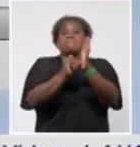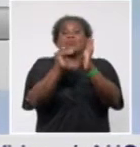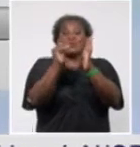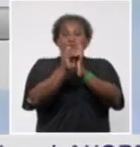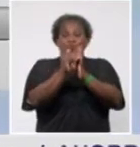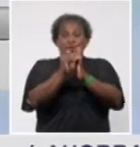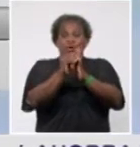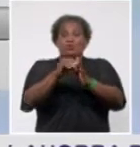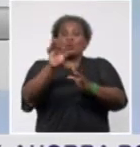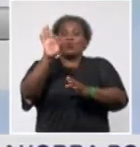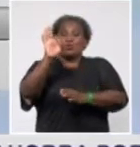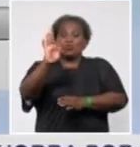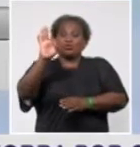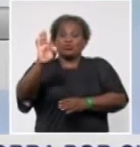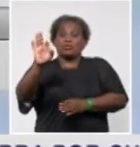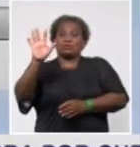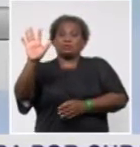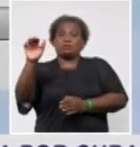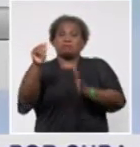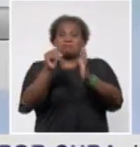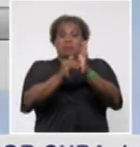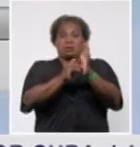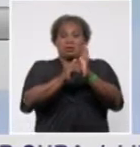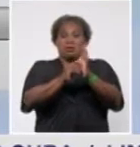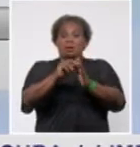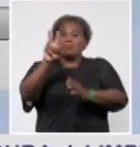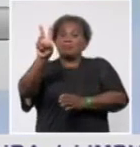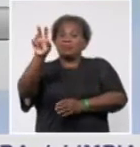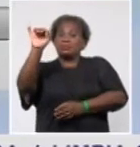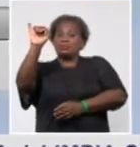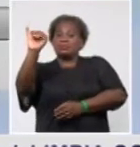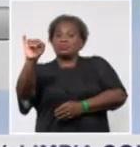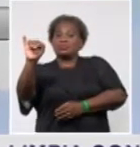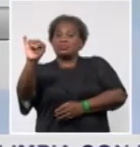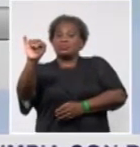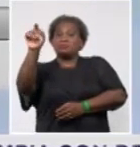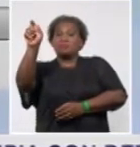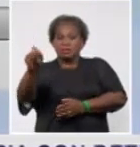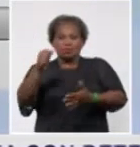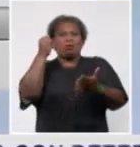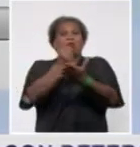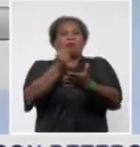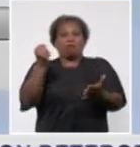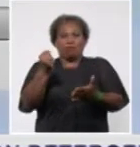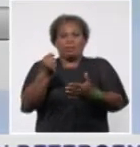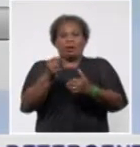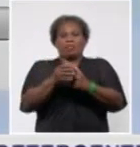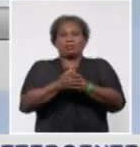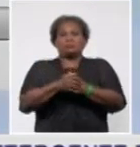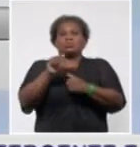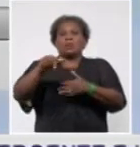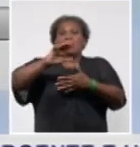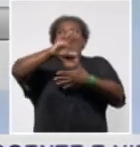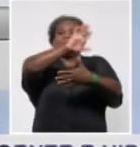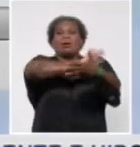13,885,026 people to have been diagnosed with the virus. Of the